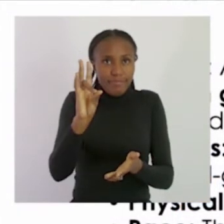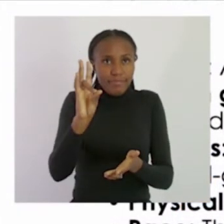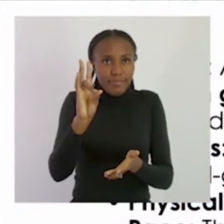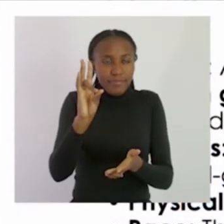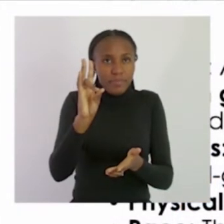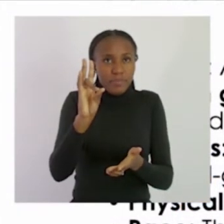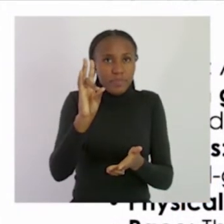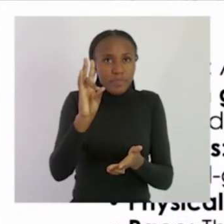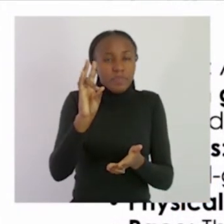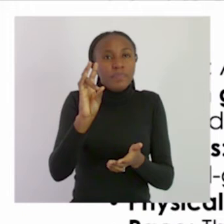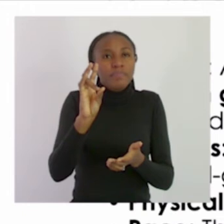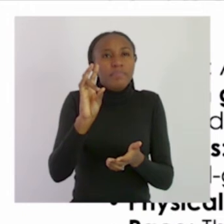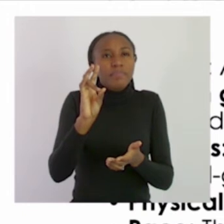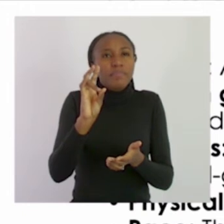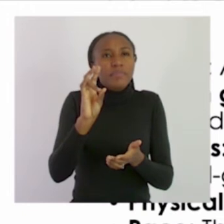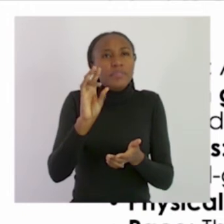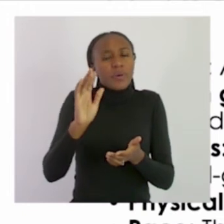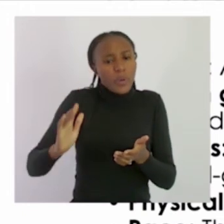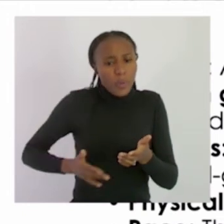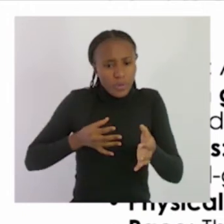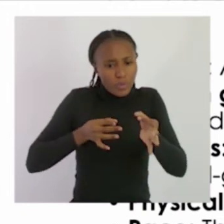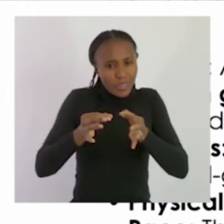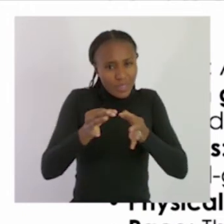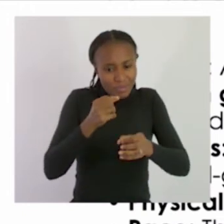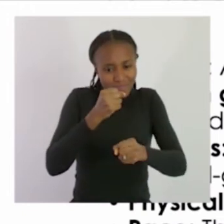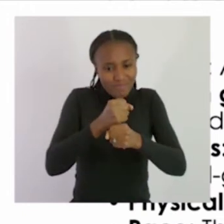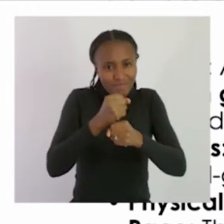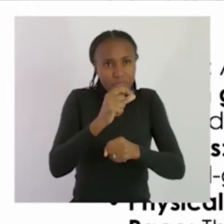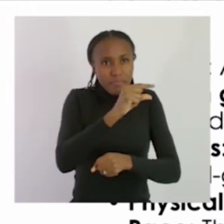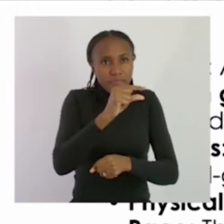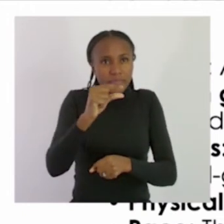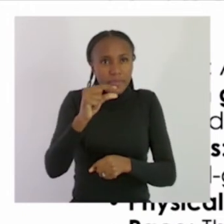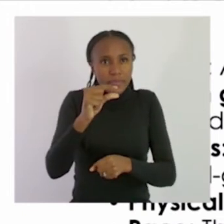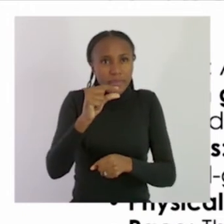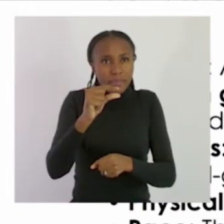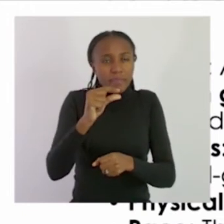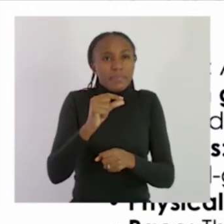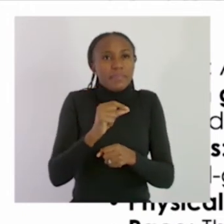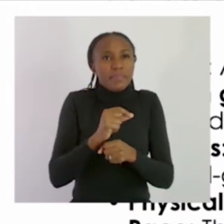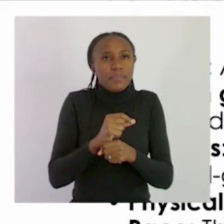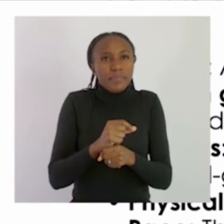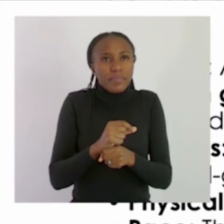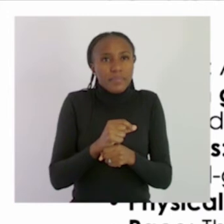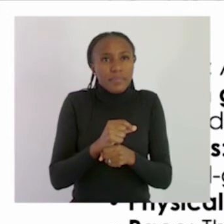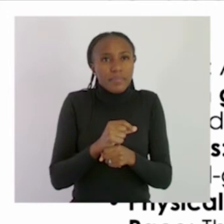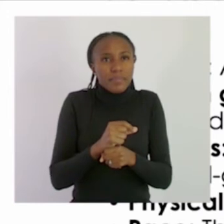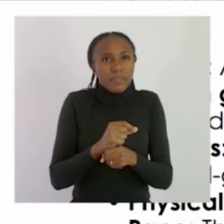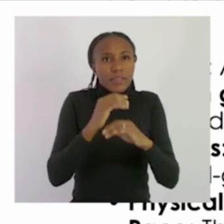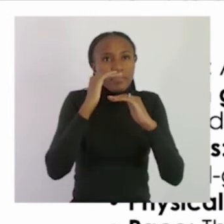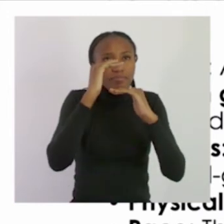Before we step on the depth of our lesson, let's look at the words that might be difficult for us.